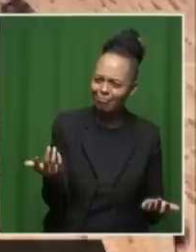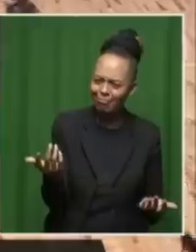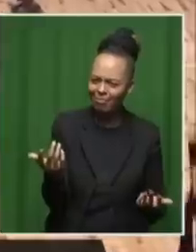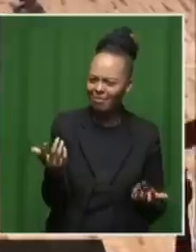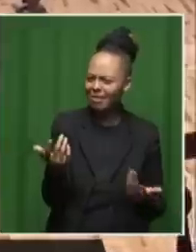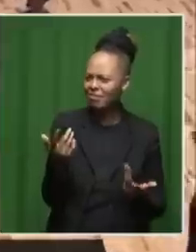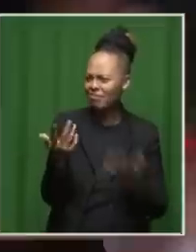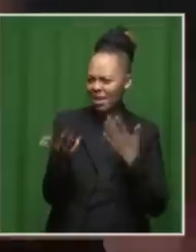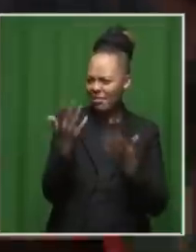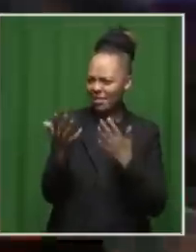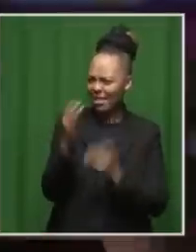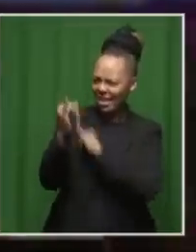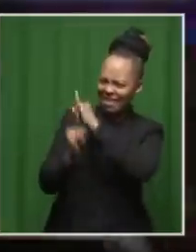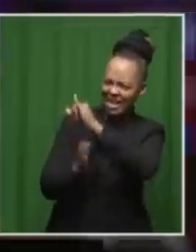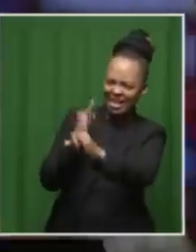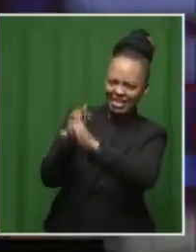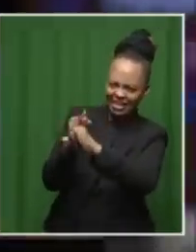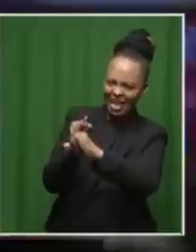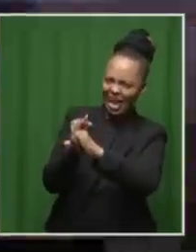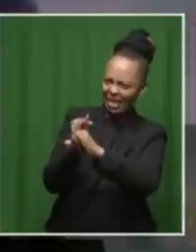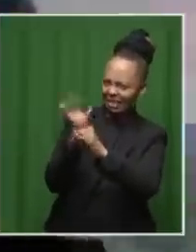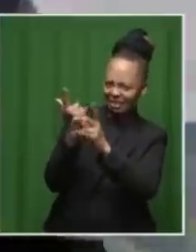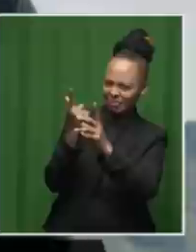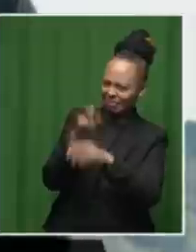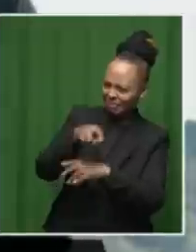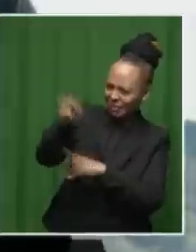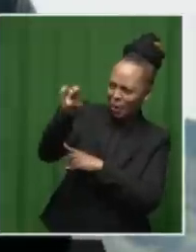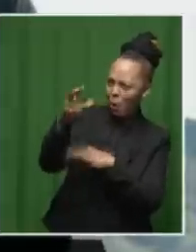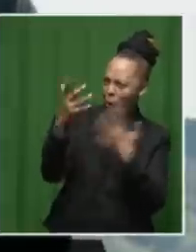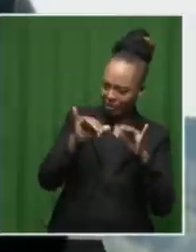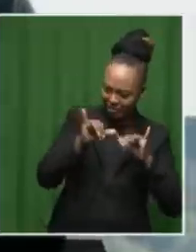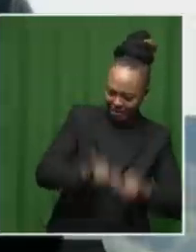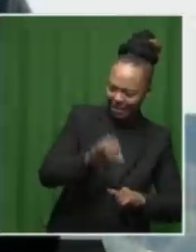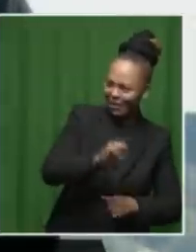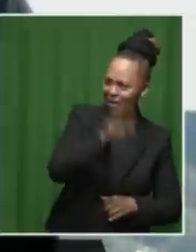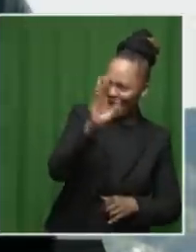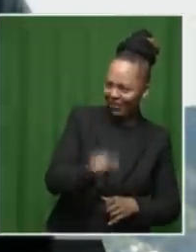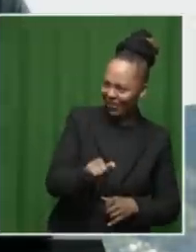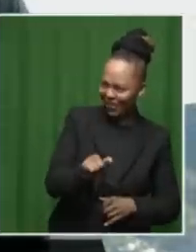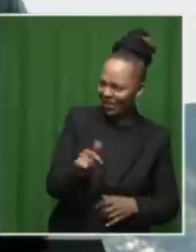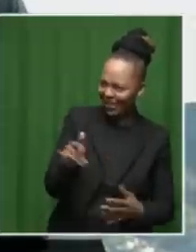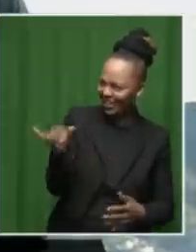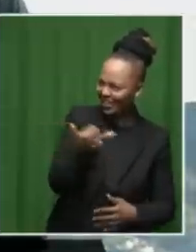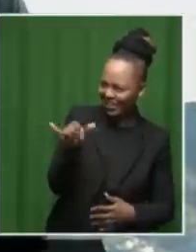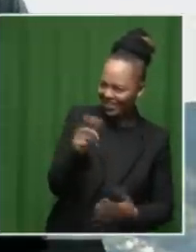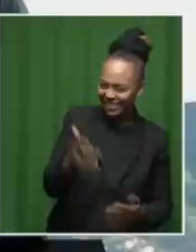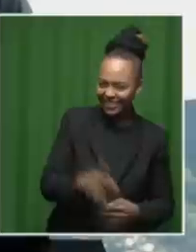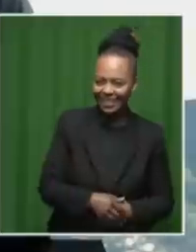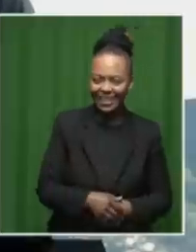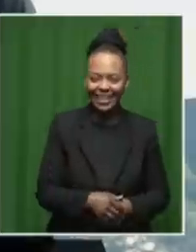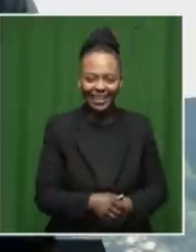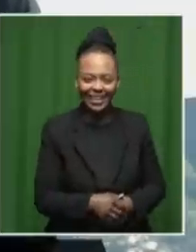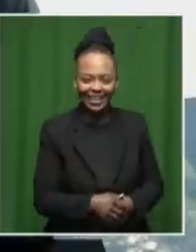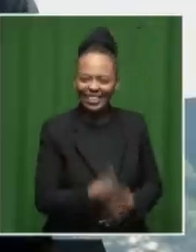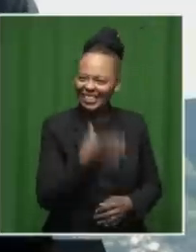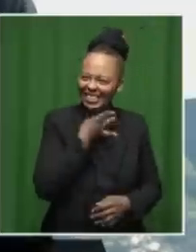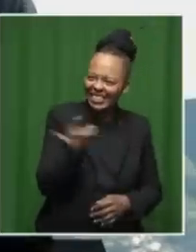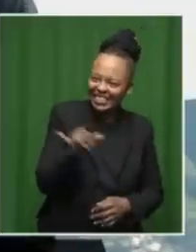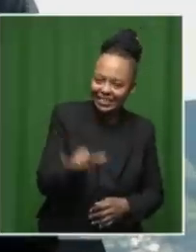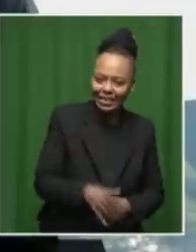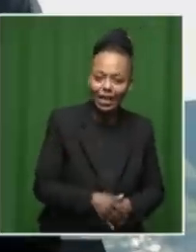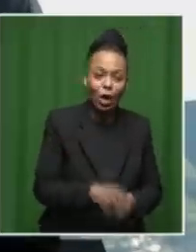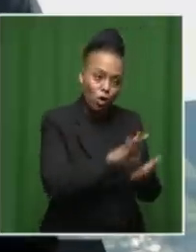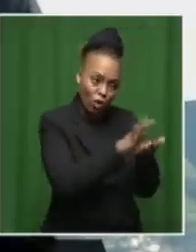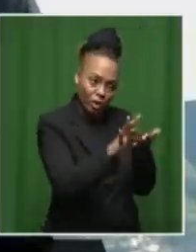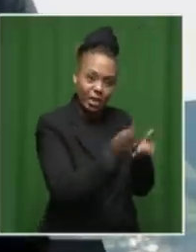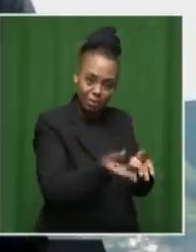abroad? Are we still staying? Because I would imagine we're looking further at this point. Yeah, I did get my contract in New